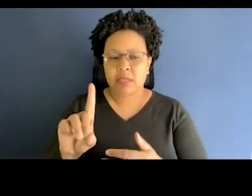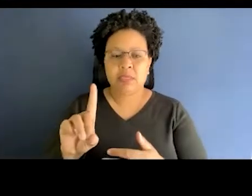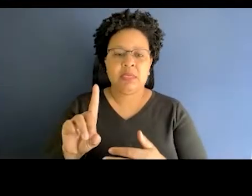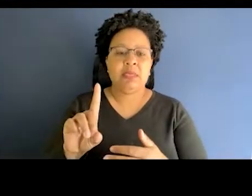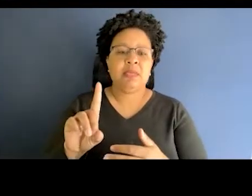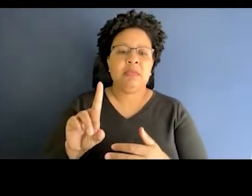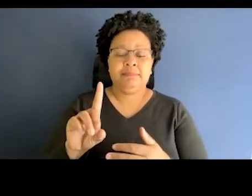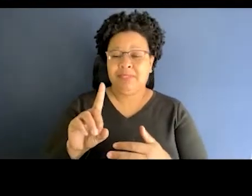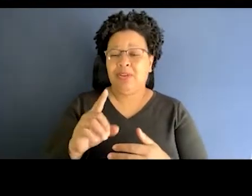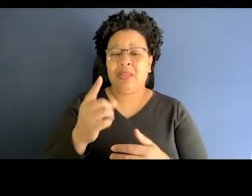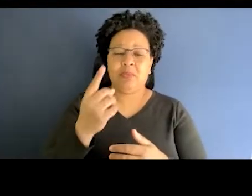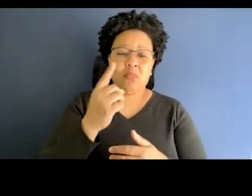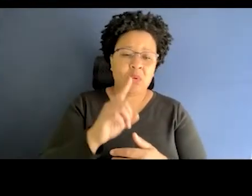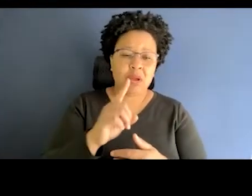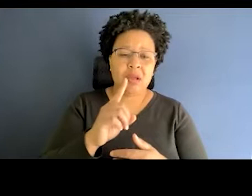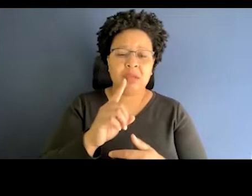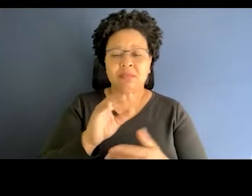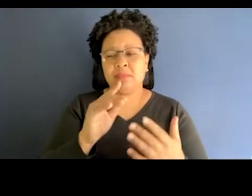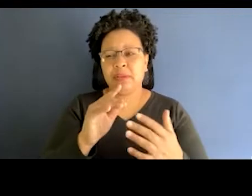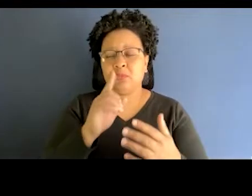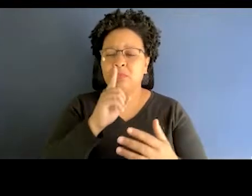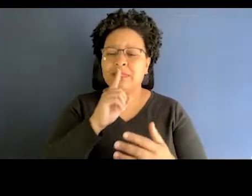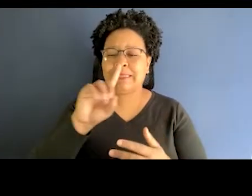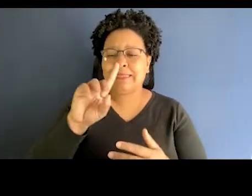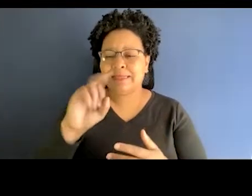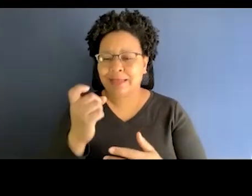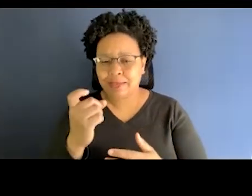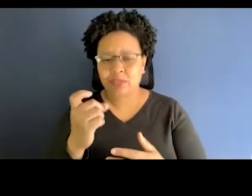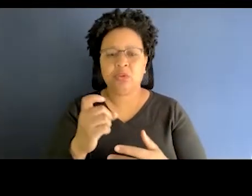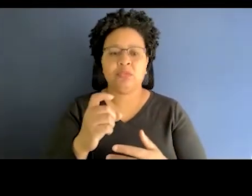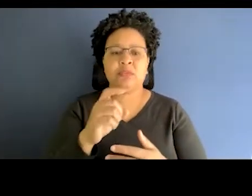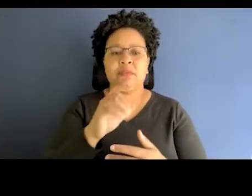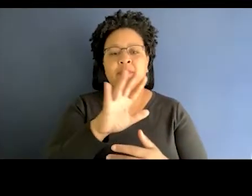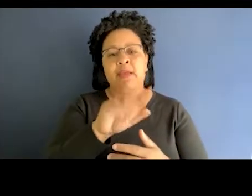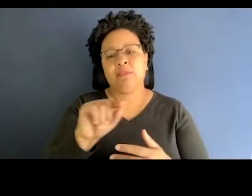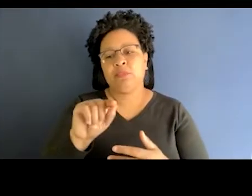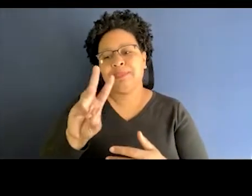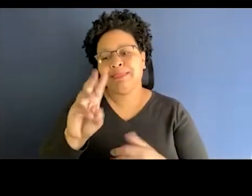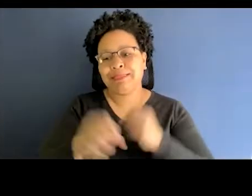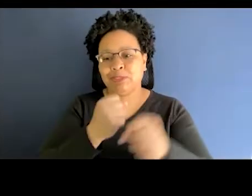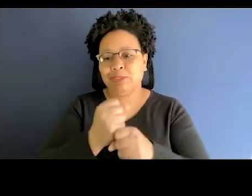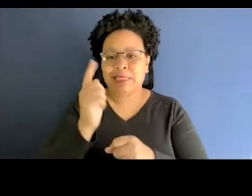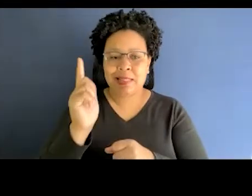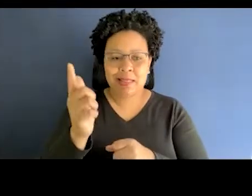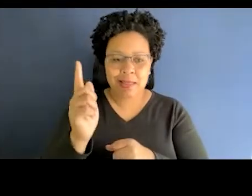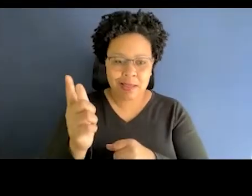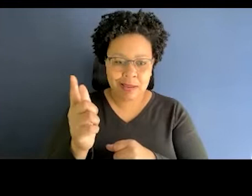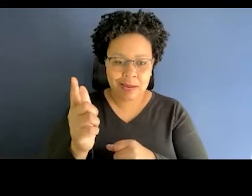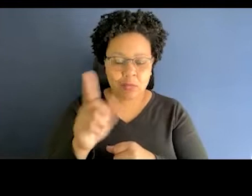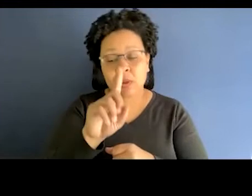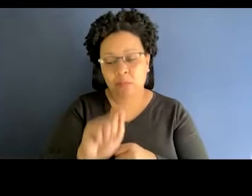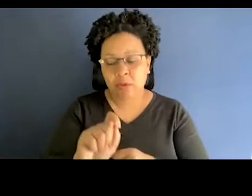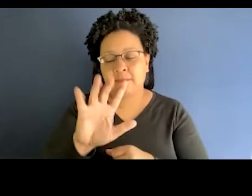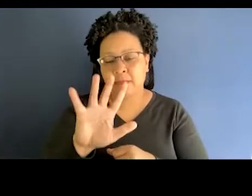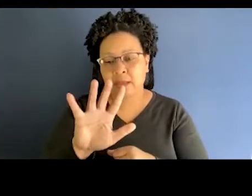plus later than their counter white parts in this country. We also find that Black children are up to